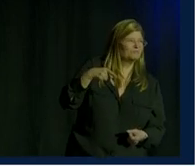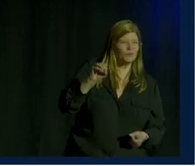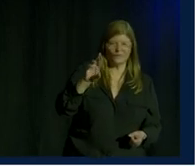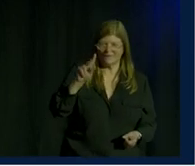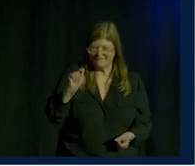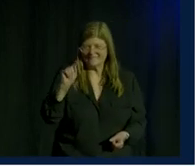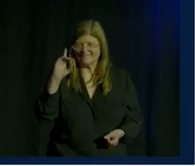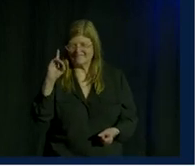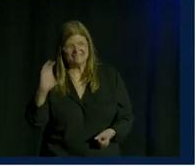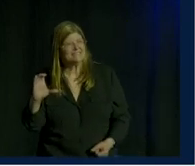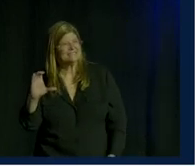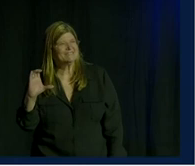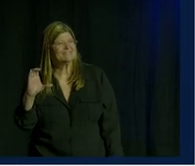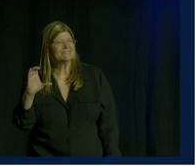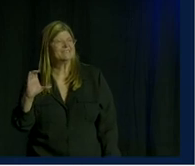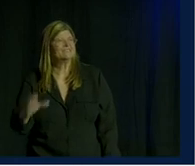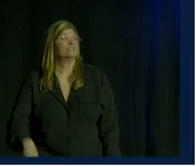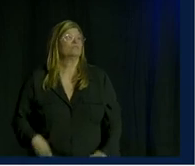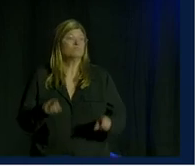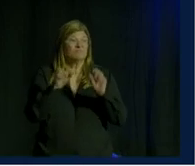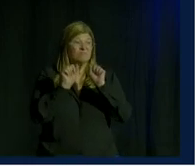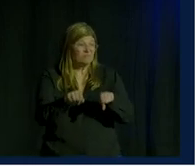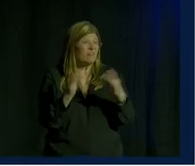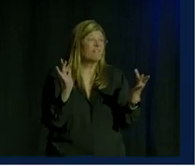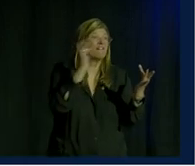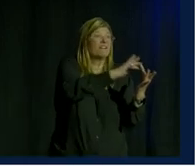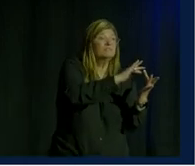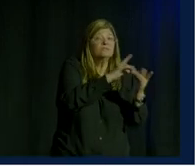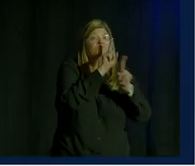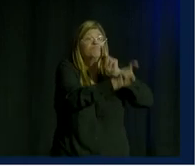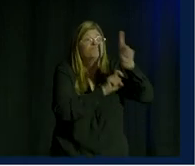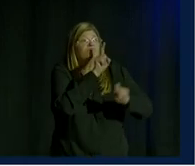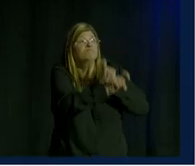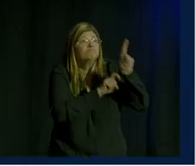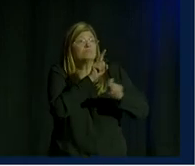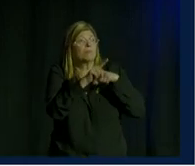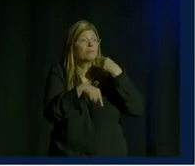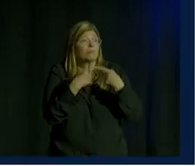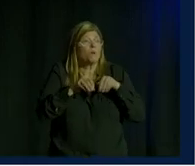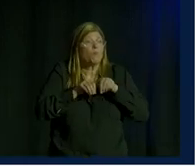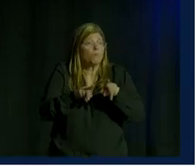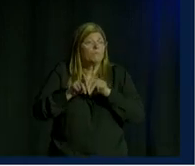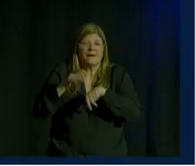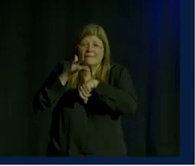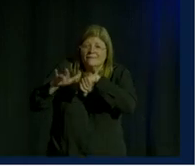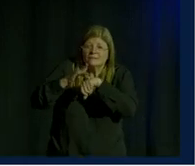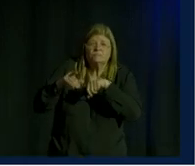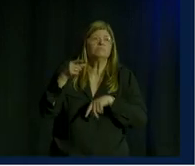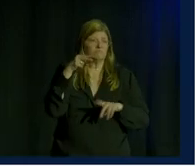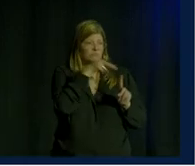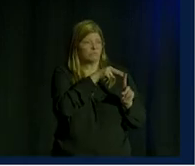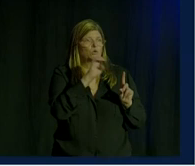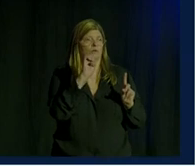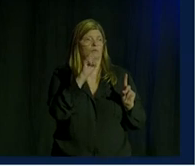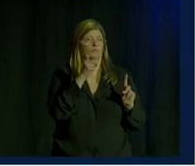www.dcchamber.org/exportdc. You can also contact Export DC to ask any questions or understand of any other opportunities